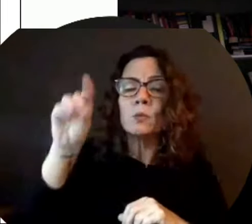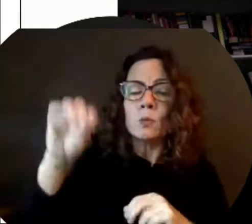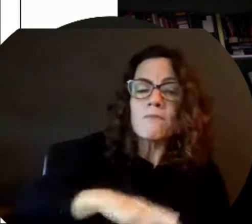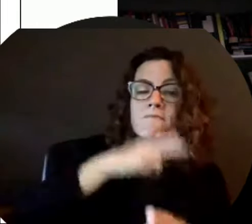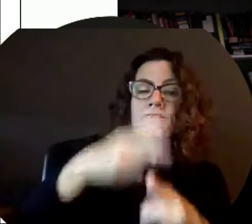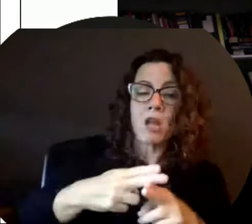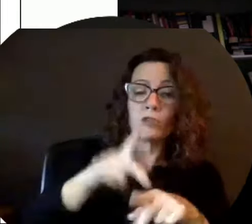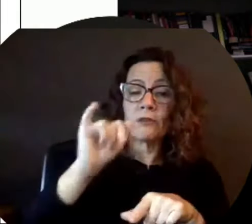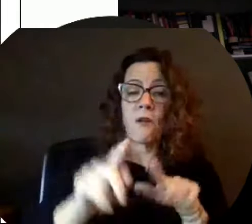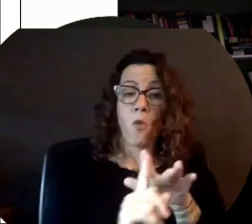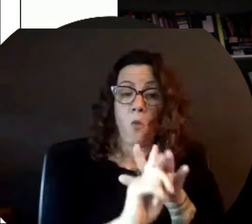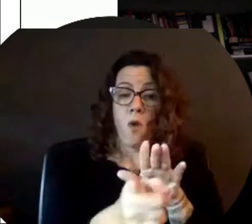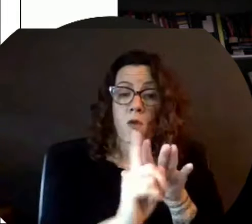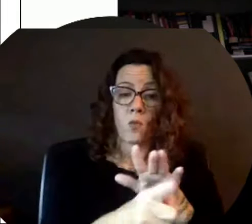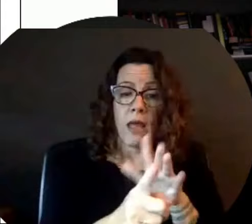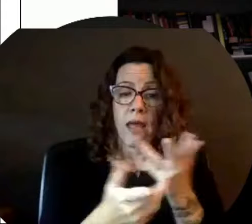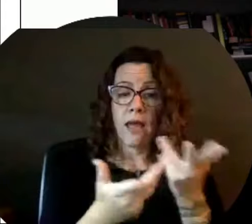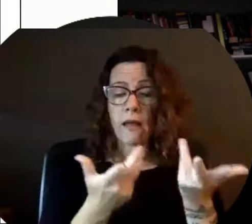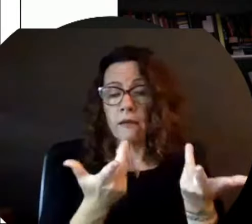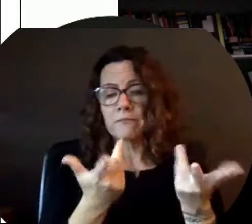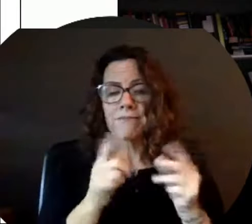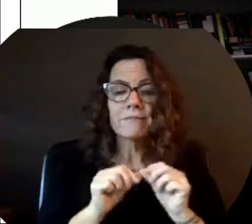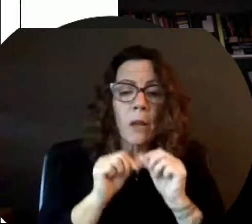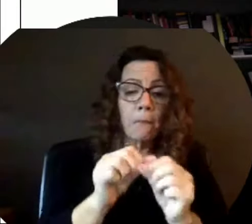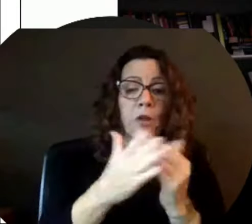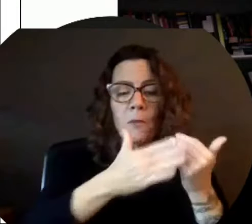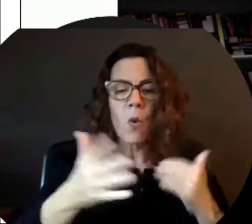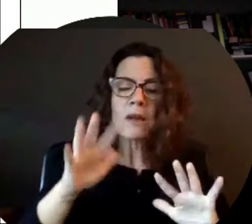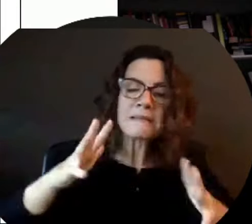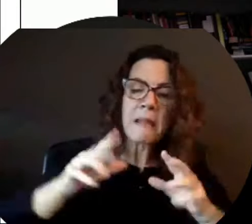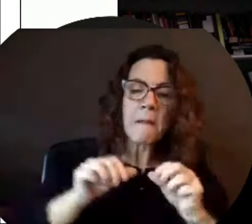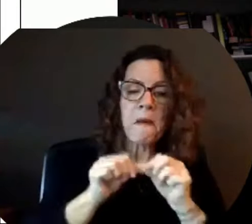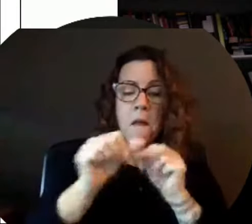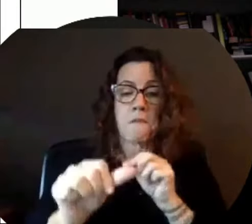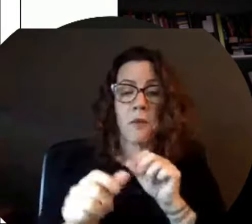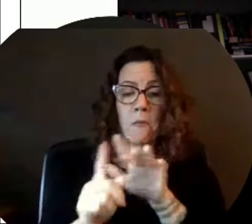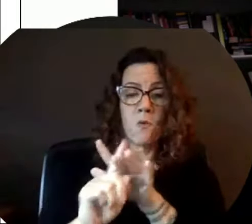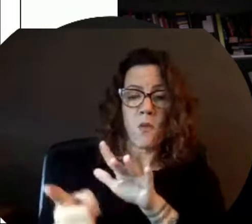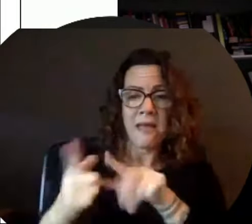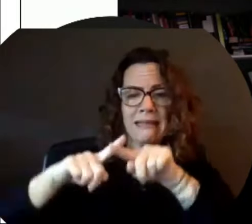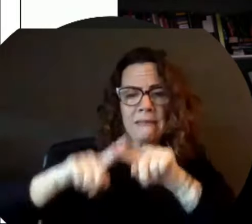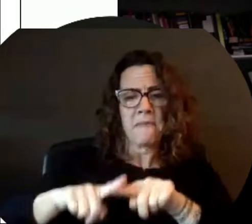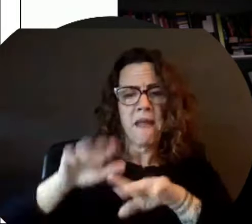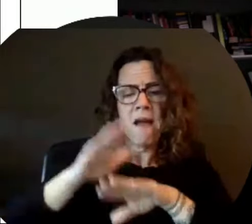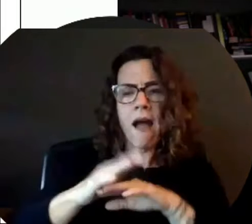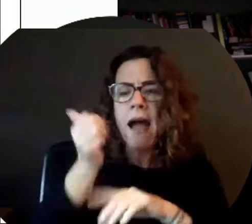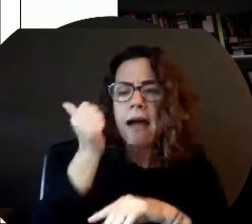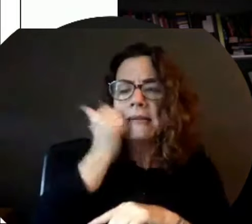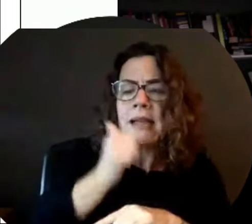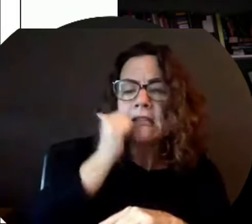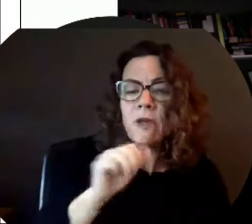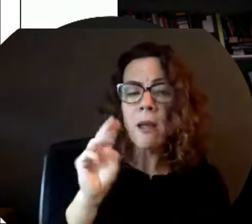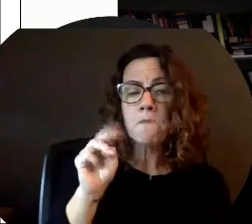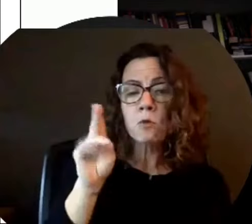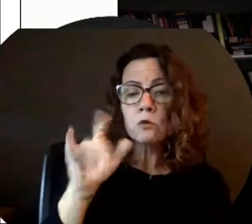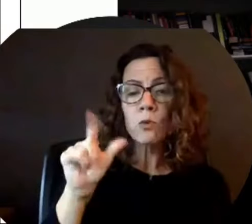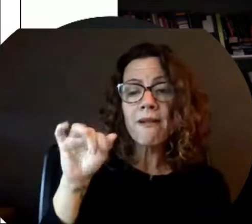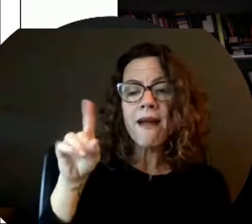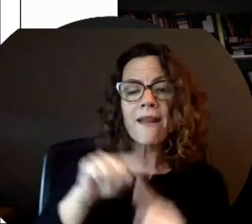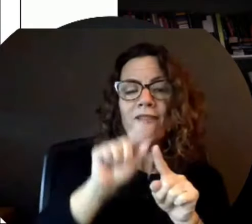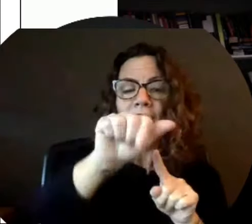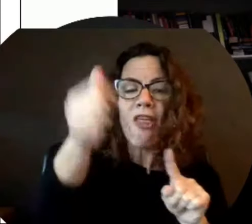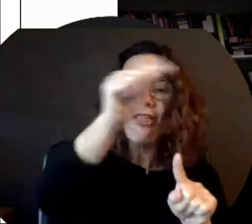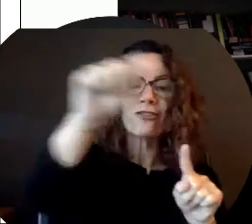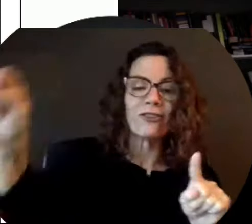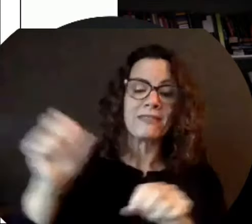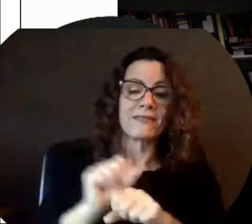other stuff, handing off food, or helping them to hide, or alerting them